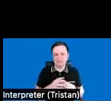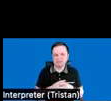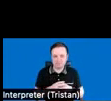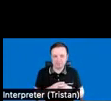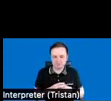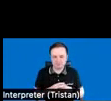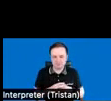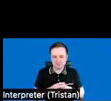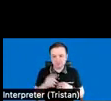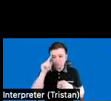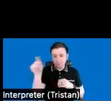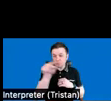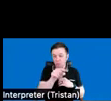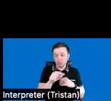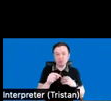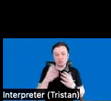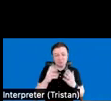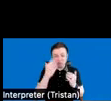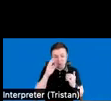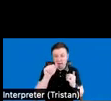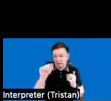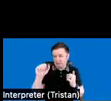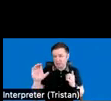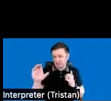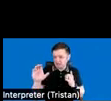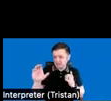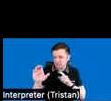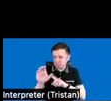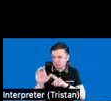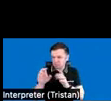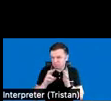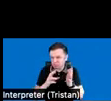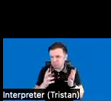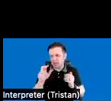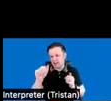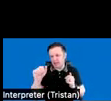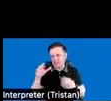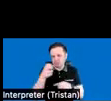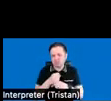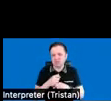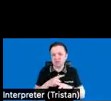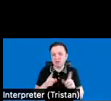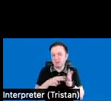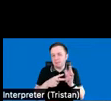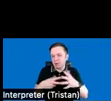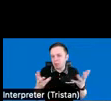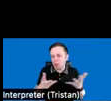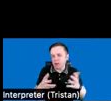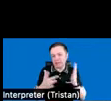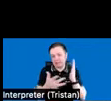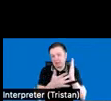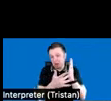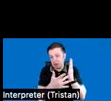So for those who are not familiar, augmentative and alternative communication, or for short AAC, refers to technology and